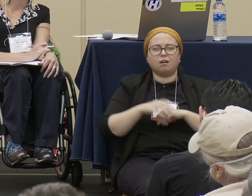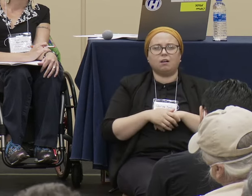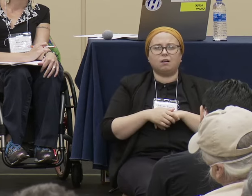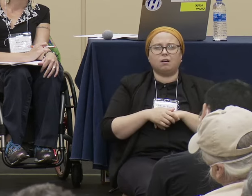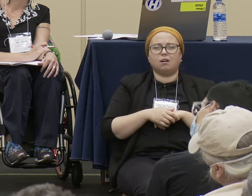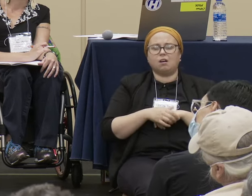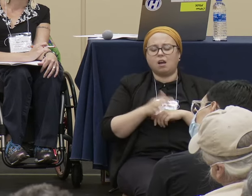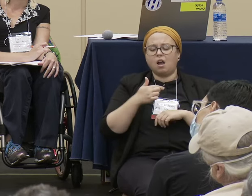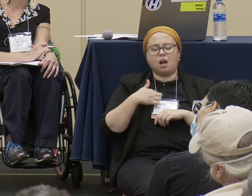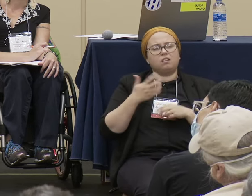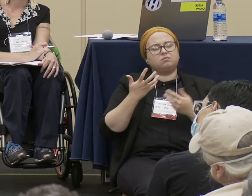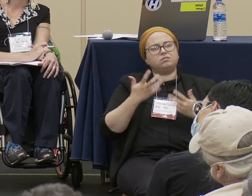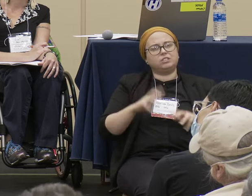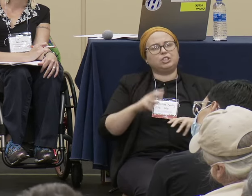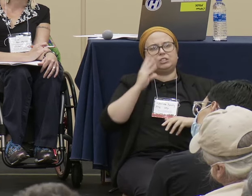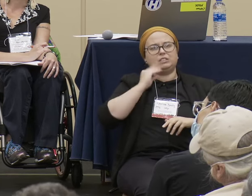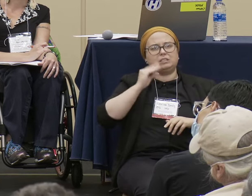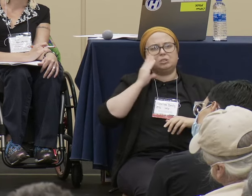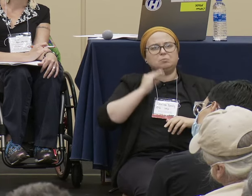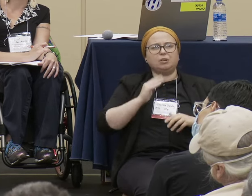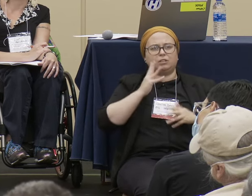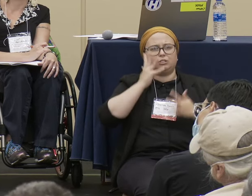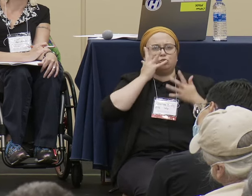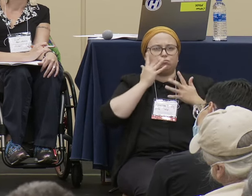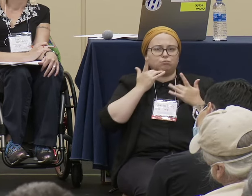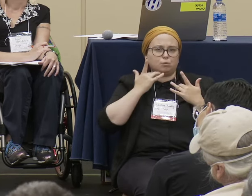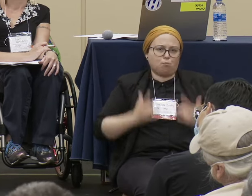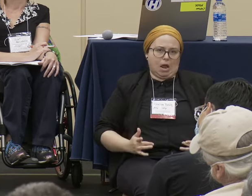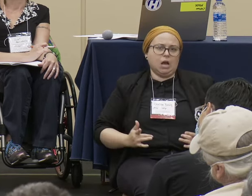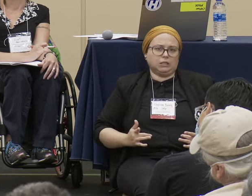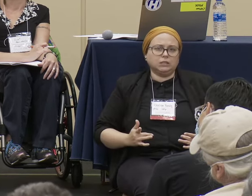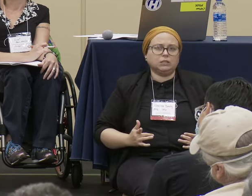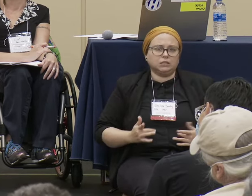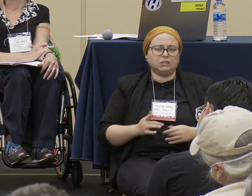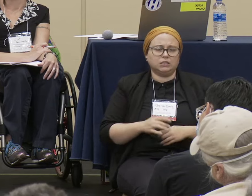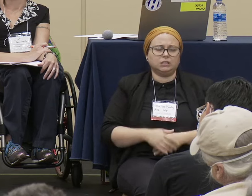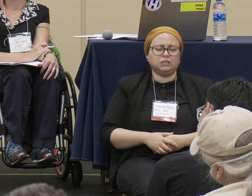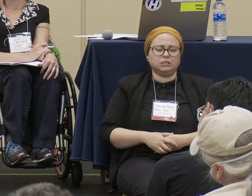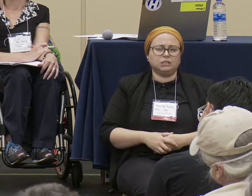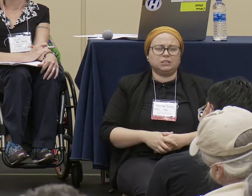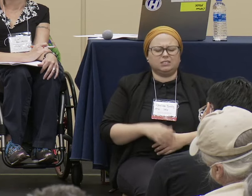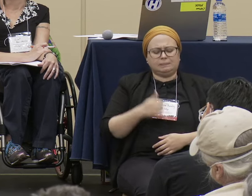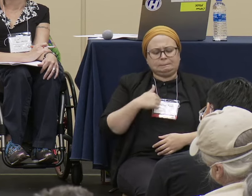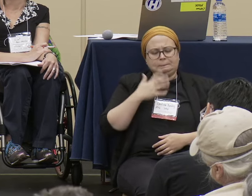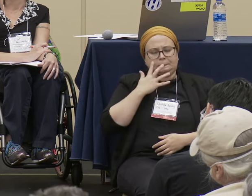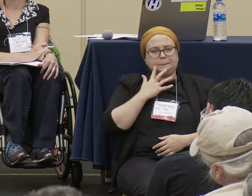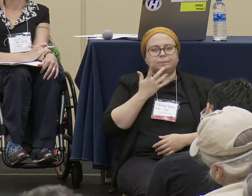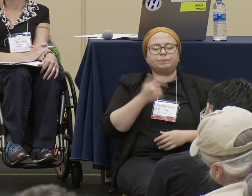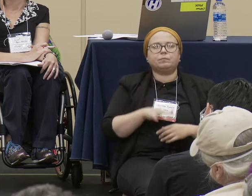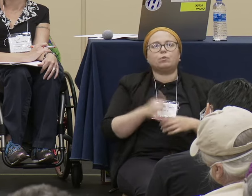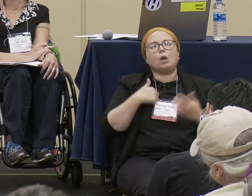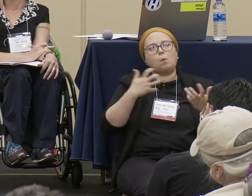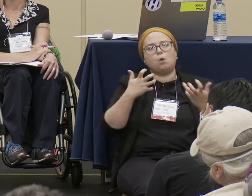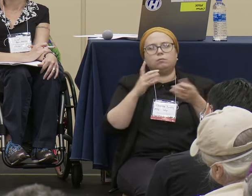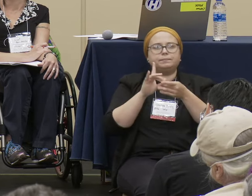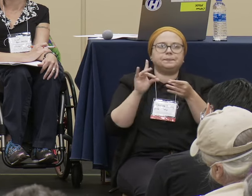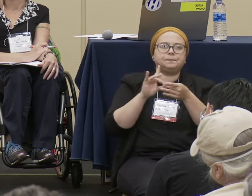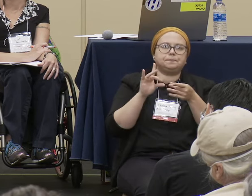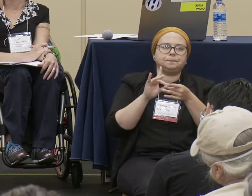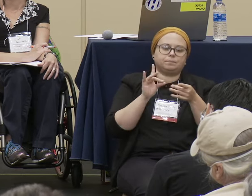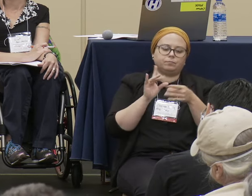been depressed and everything. I want to cry, but yeah. But I just want to say that, you know,